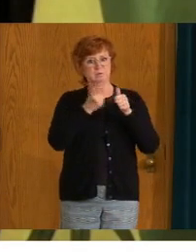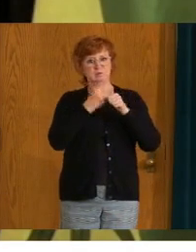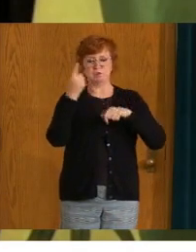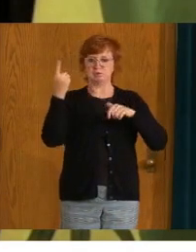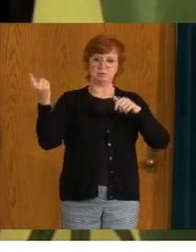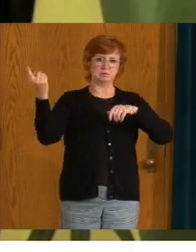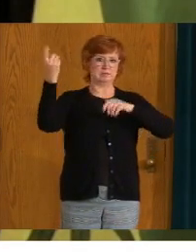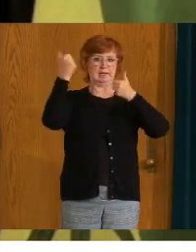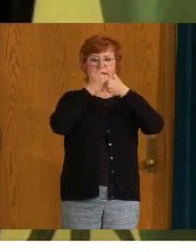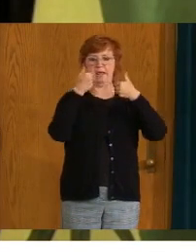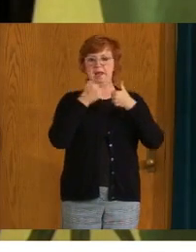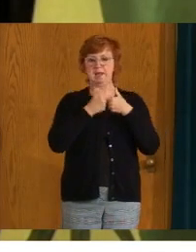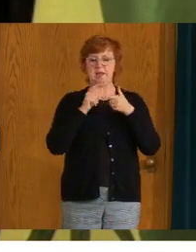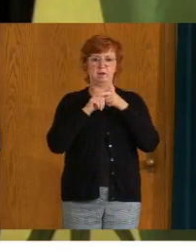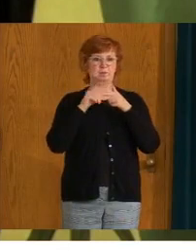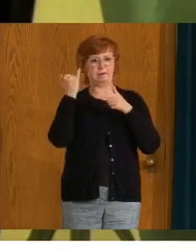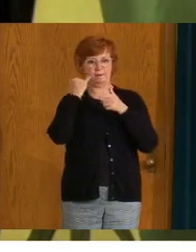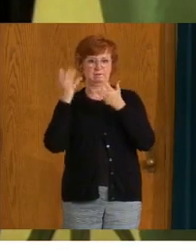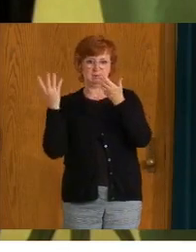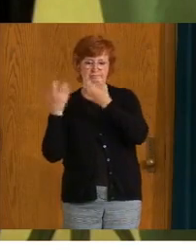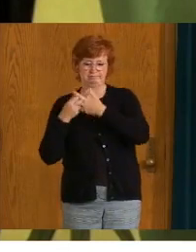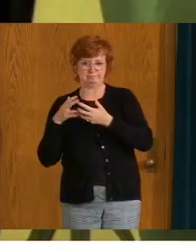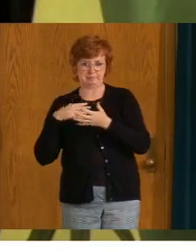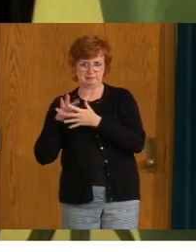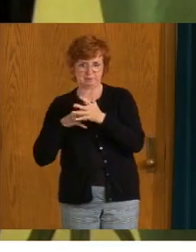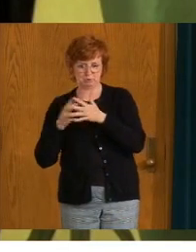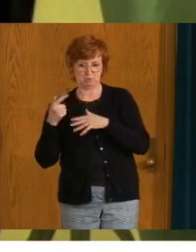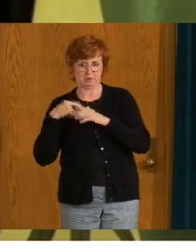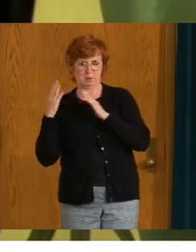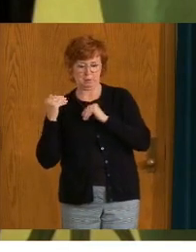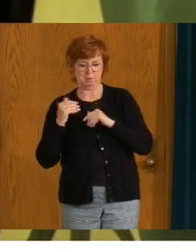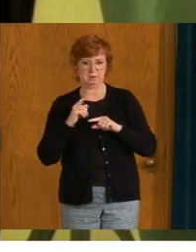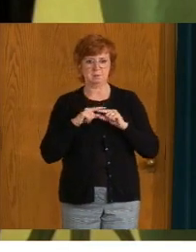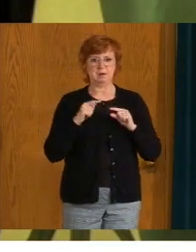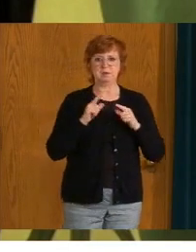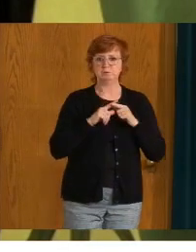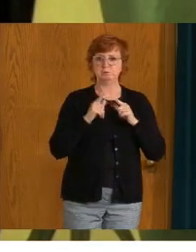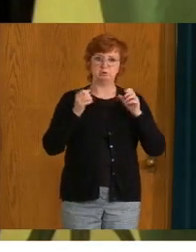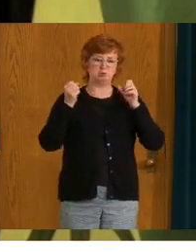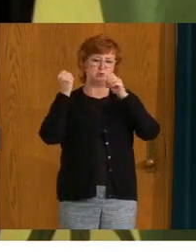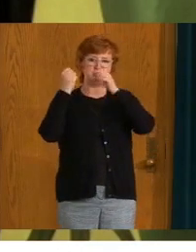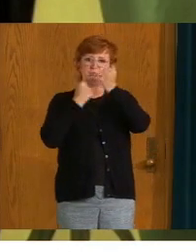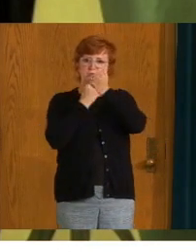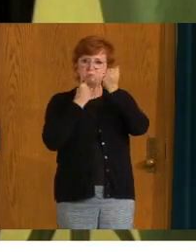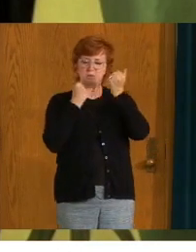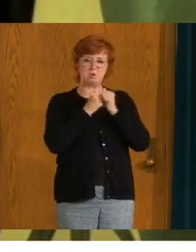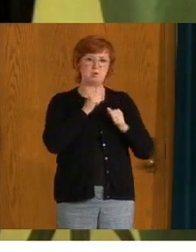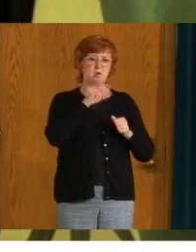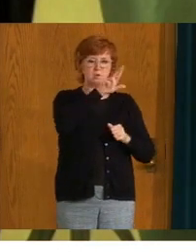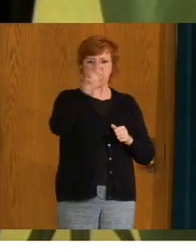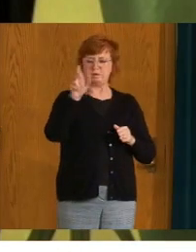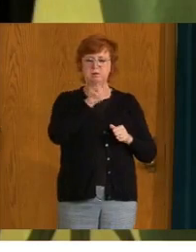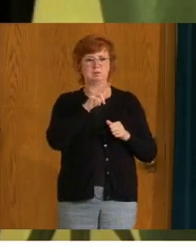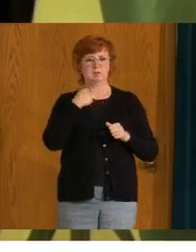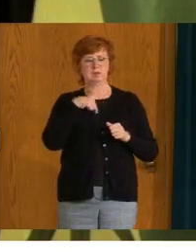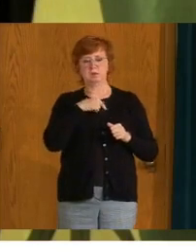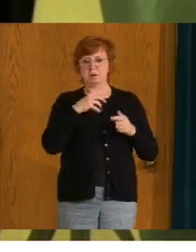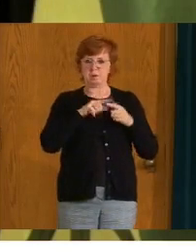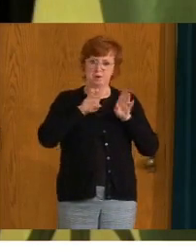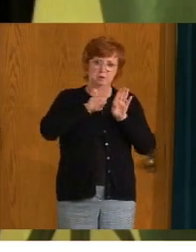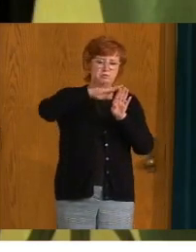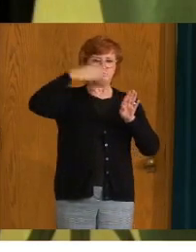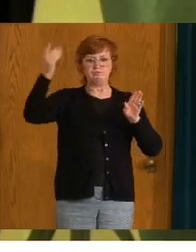cheer on the greatest football team in this country and likely in the world. And as they embark on the season to return